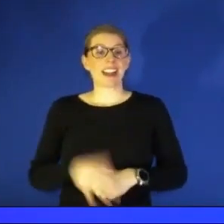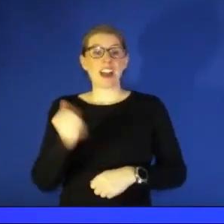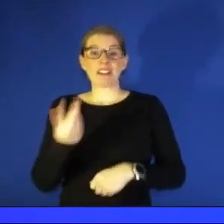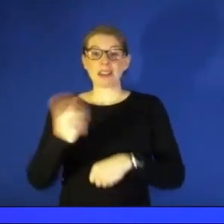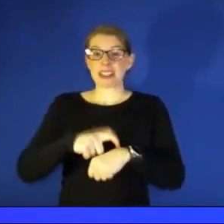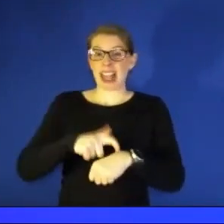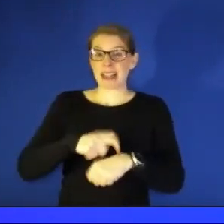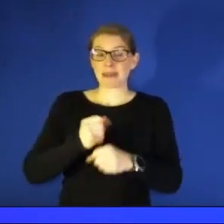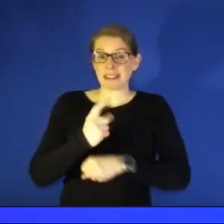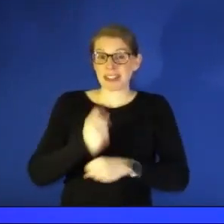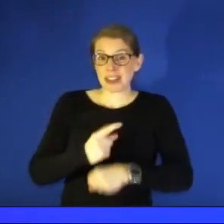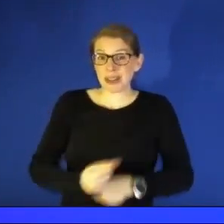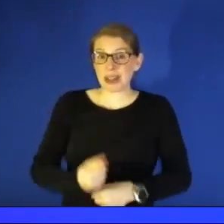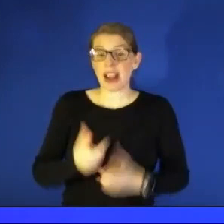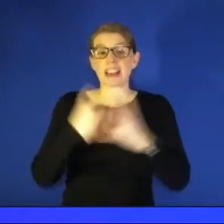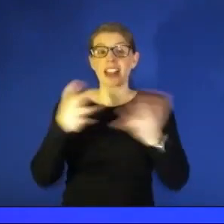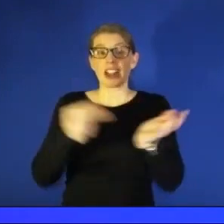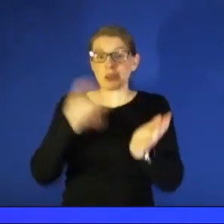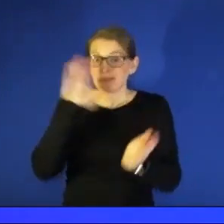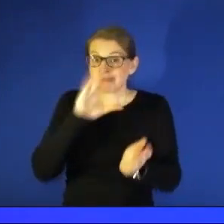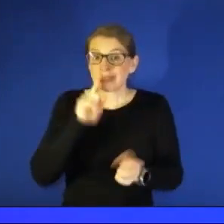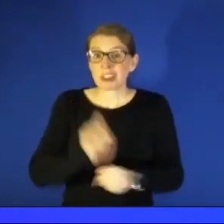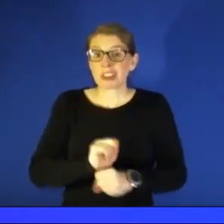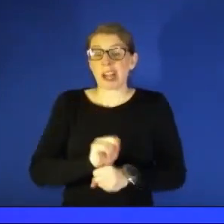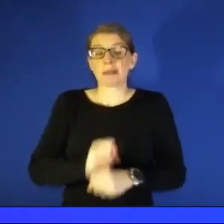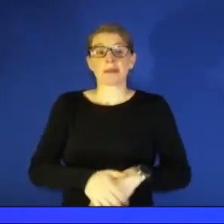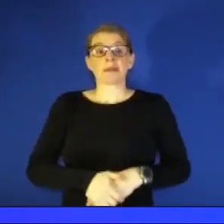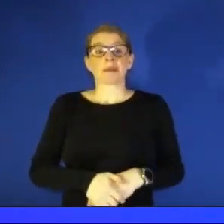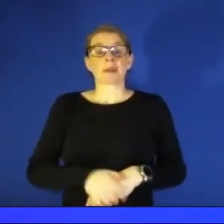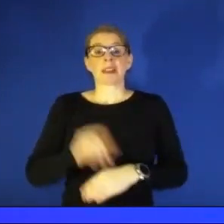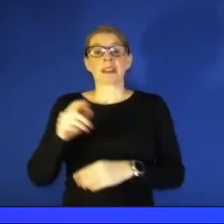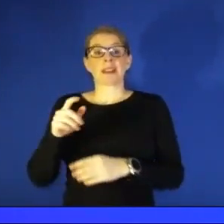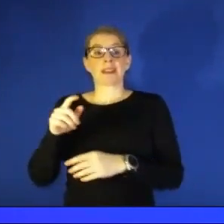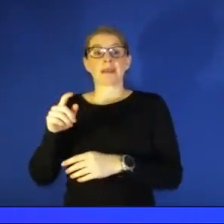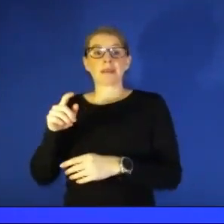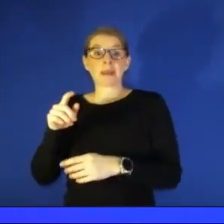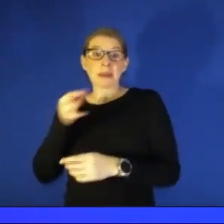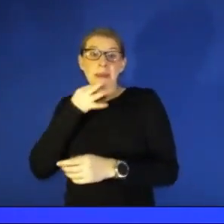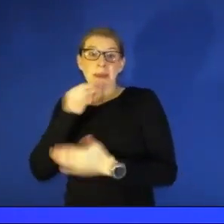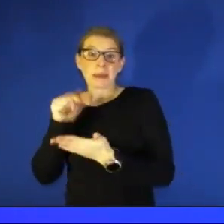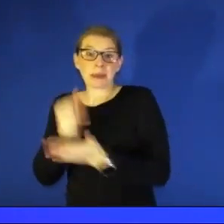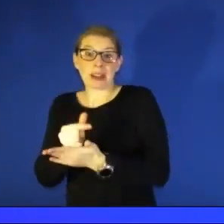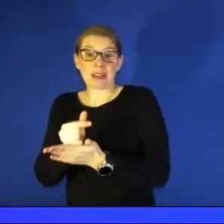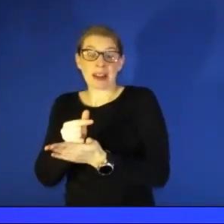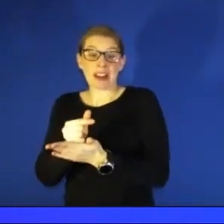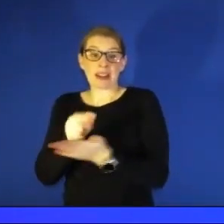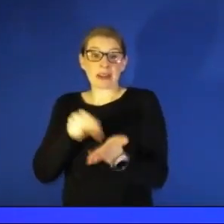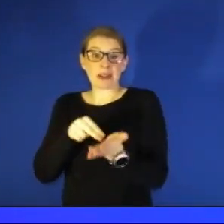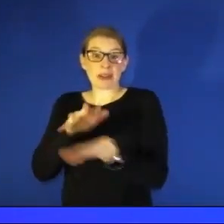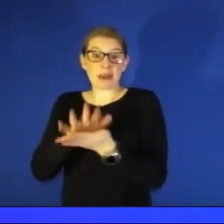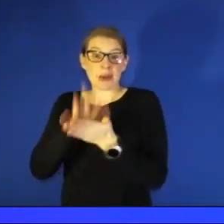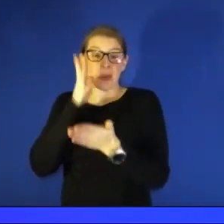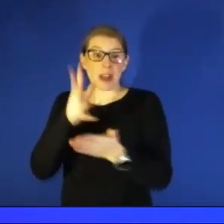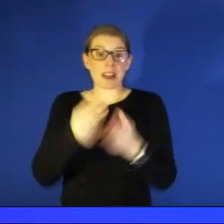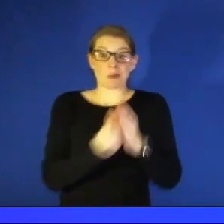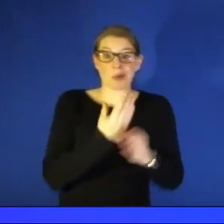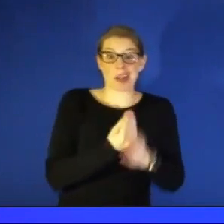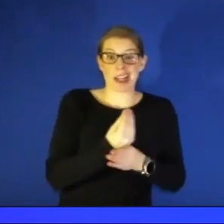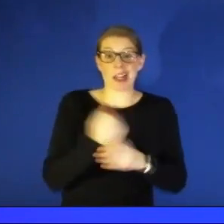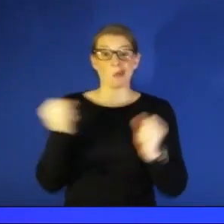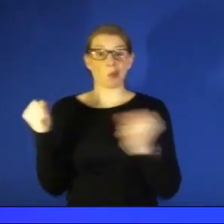there are a lot of nurses looking for jobs that are graduating from nursing school. So in the springtime and then again in the winter, we